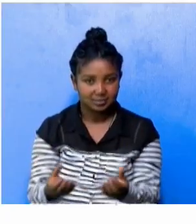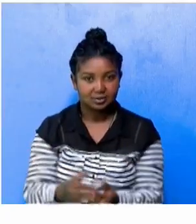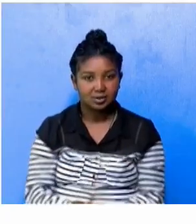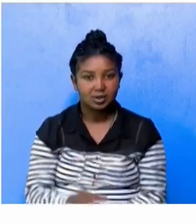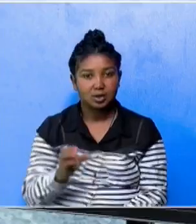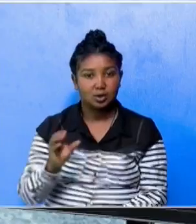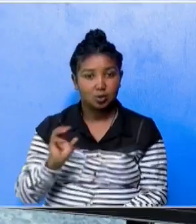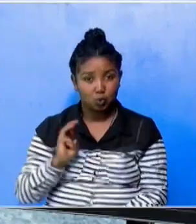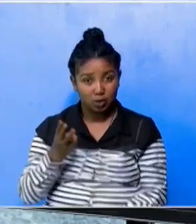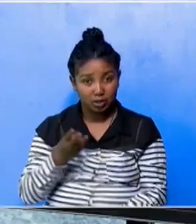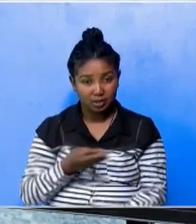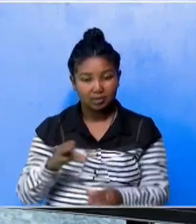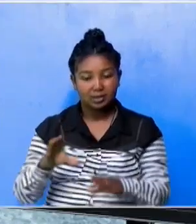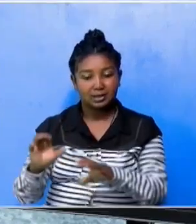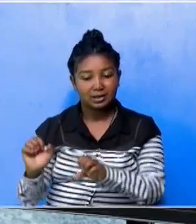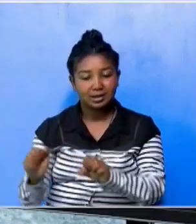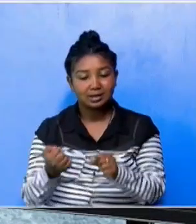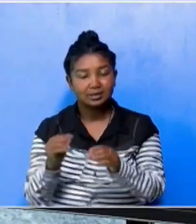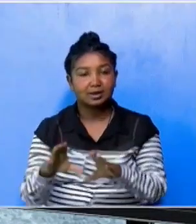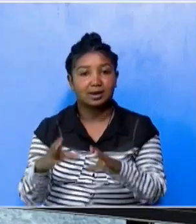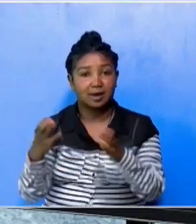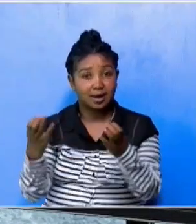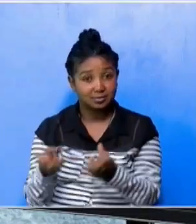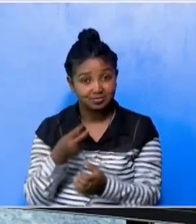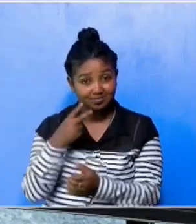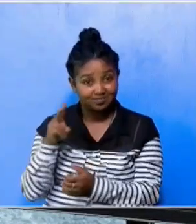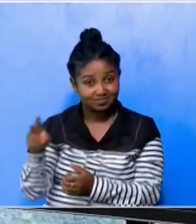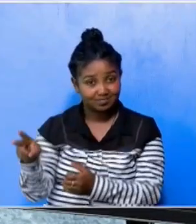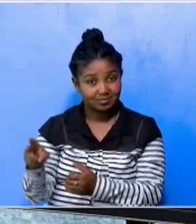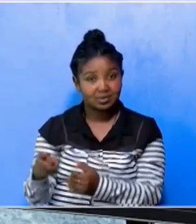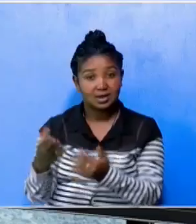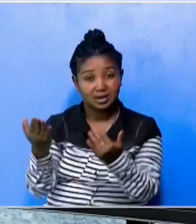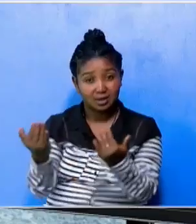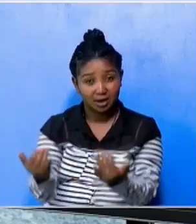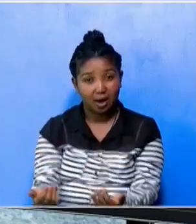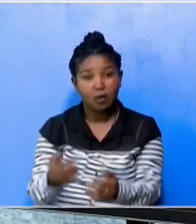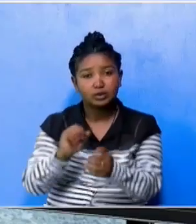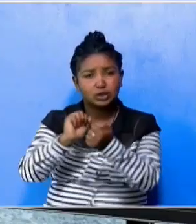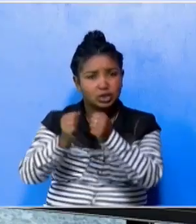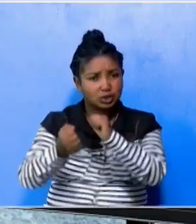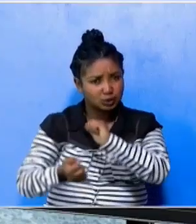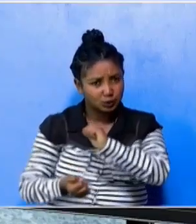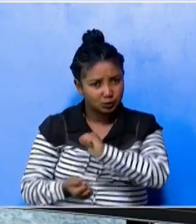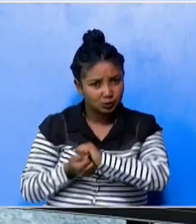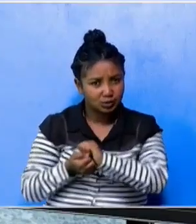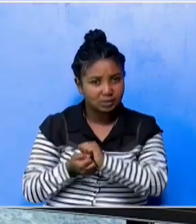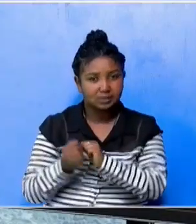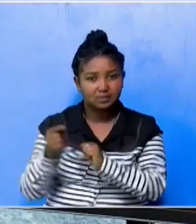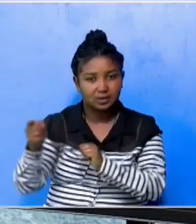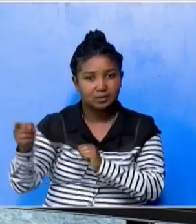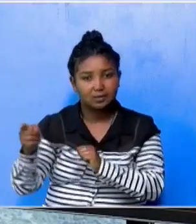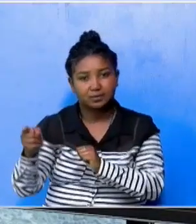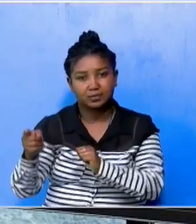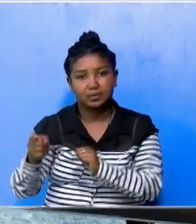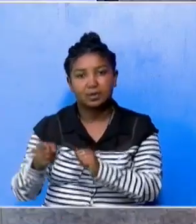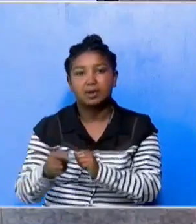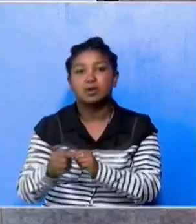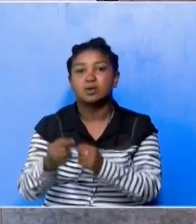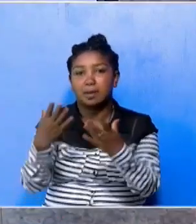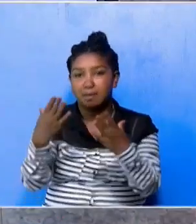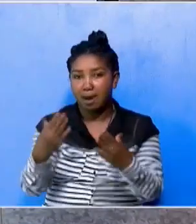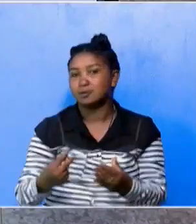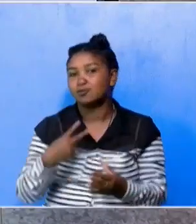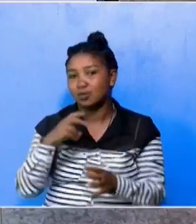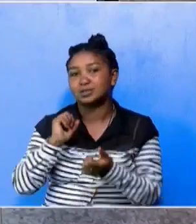We clean the class. Come on here. Now we are going to change this one into passive voice.